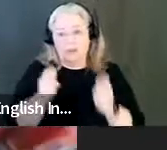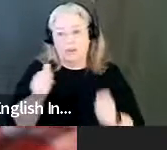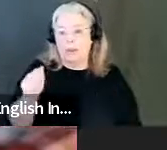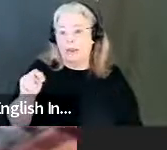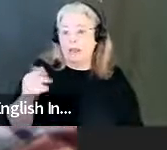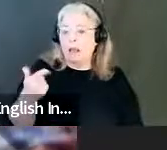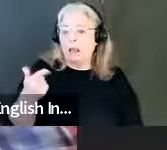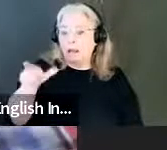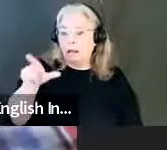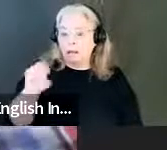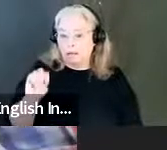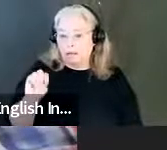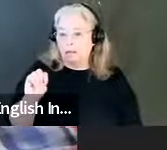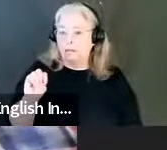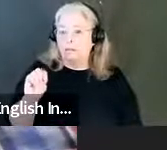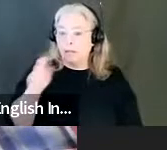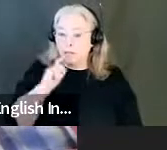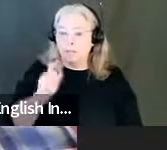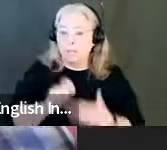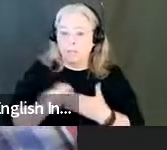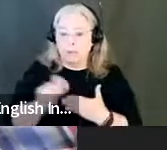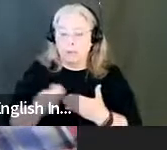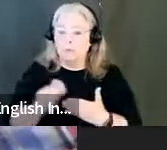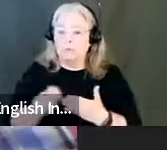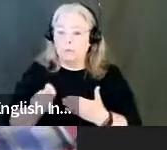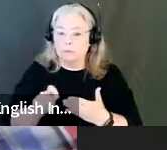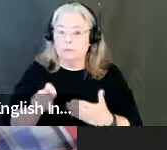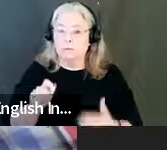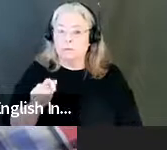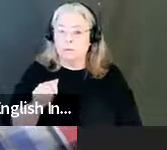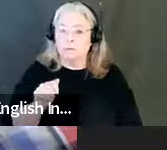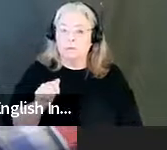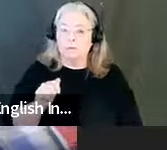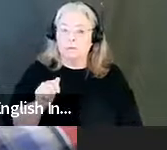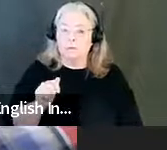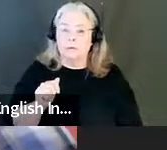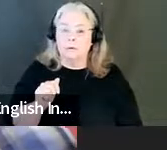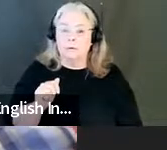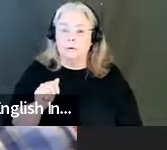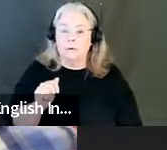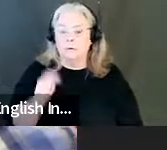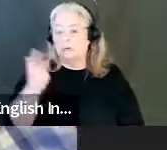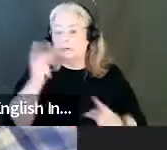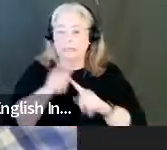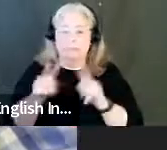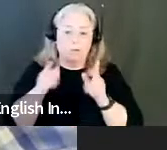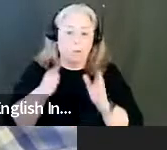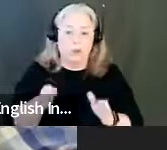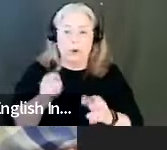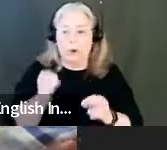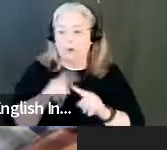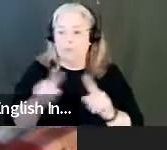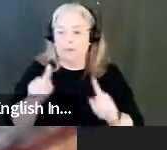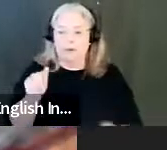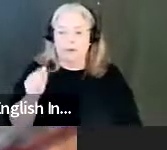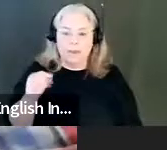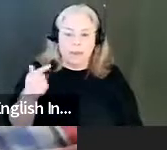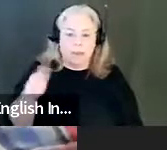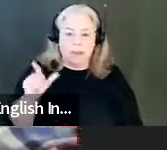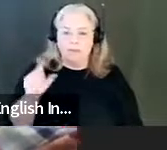the angle of the Apple pencil if you wanted to hold it in any sort of different way or different angle. It allows you